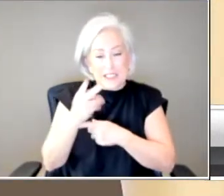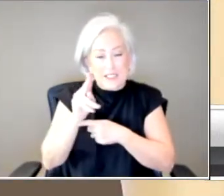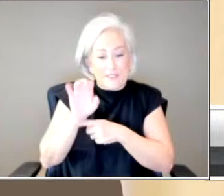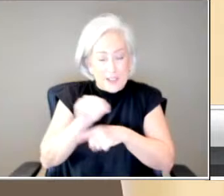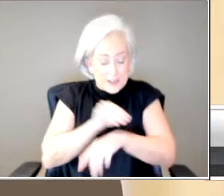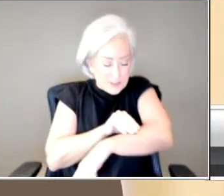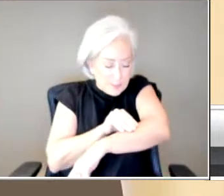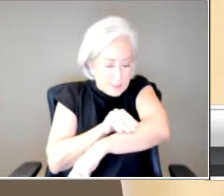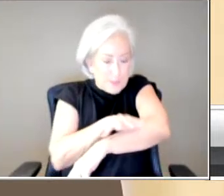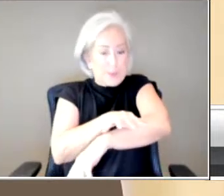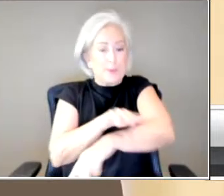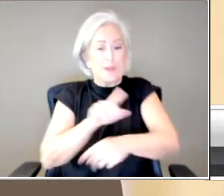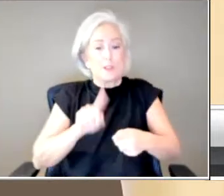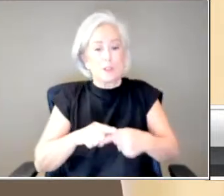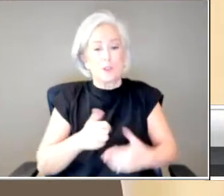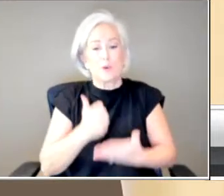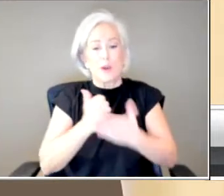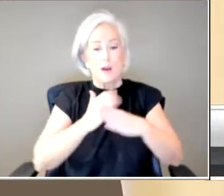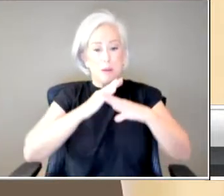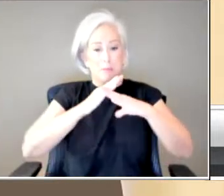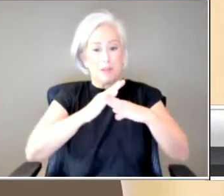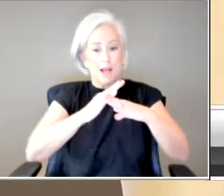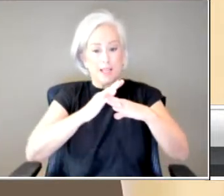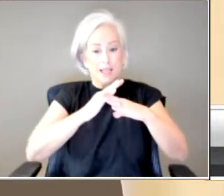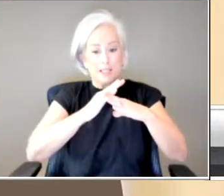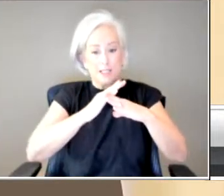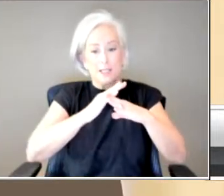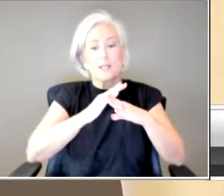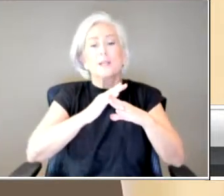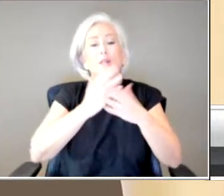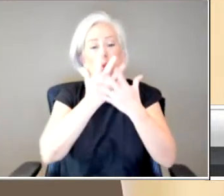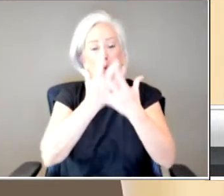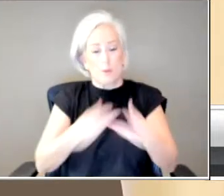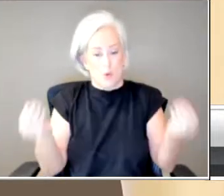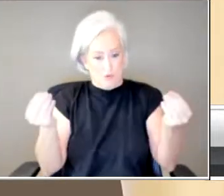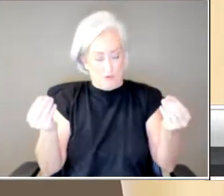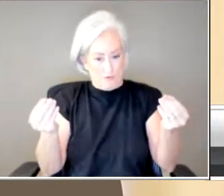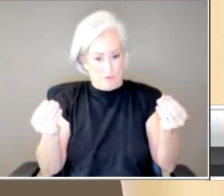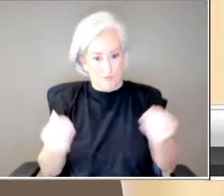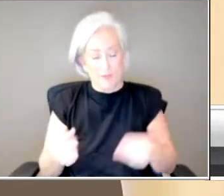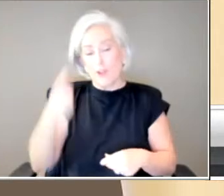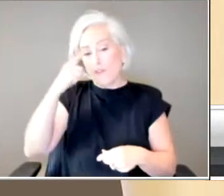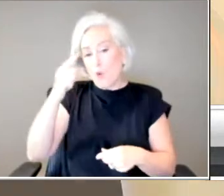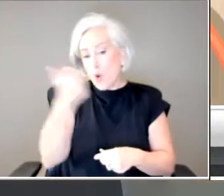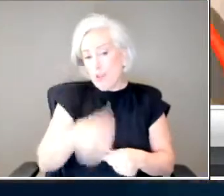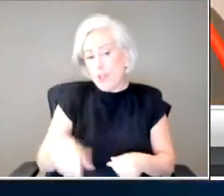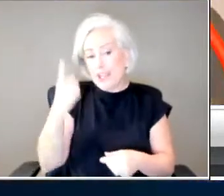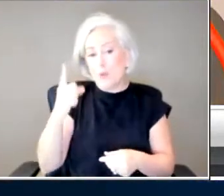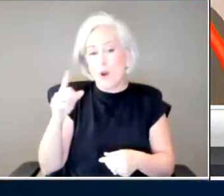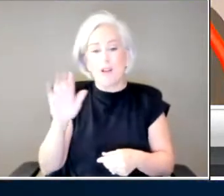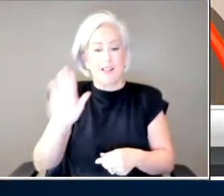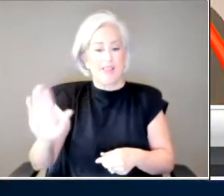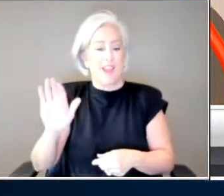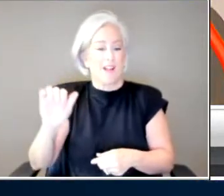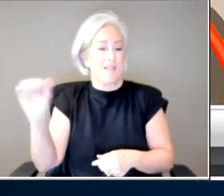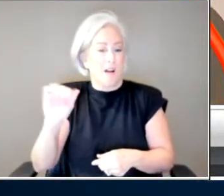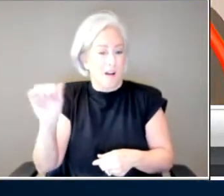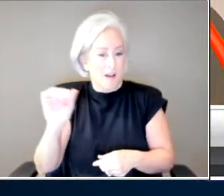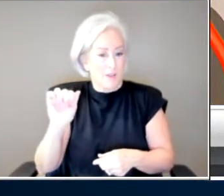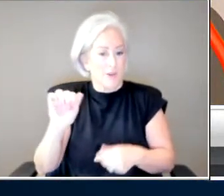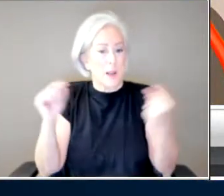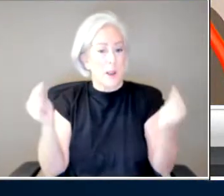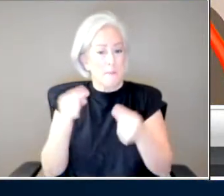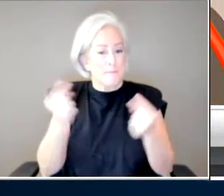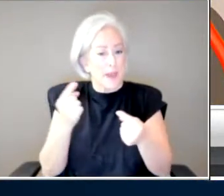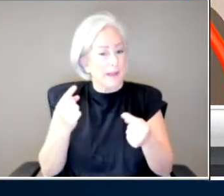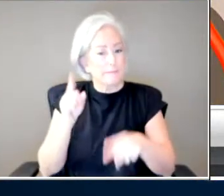Who's it for? It's for anybody who has uncontrolled knee pain from osteoarthritis. Usually these are patients who have tried